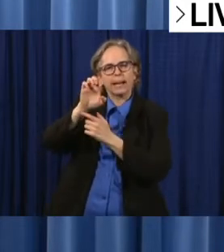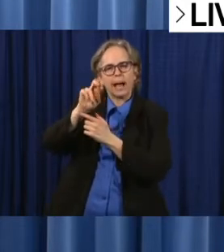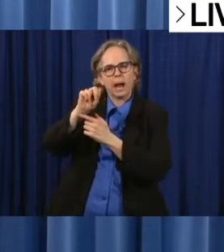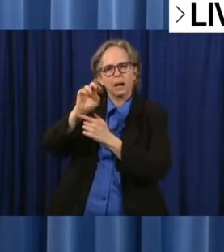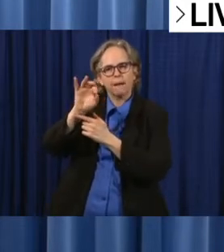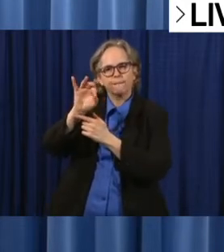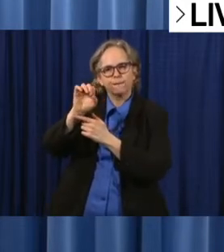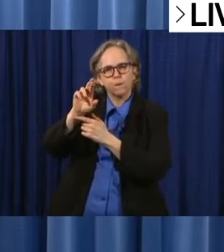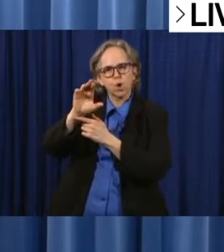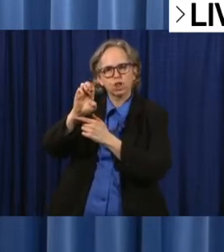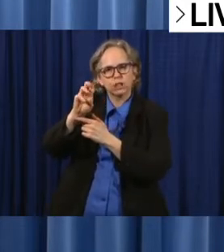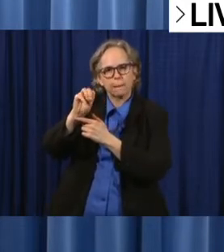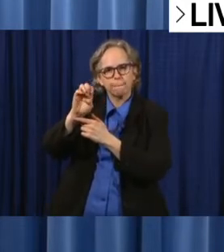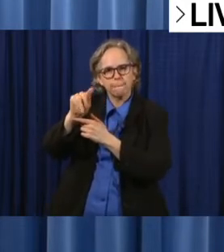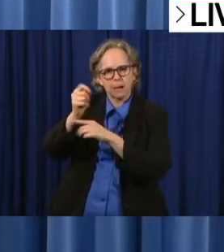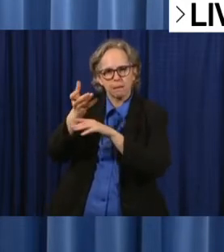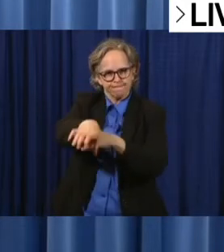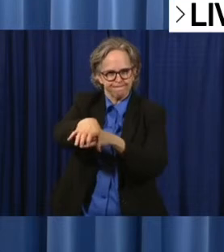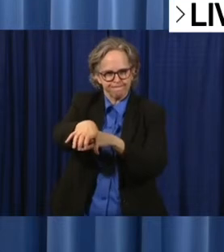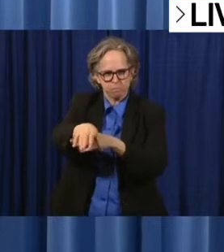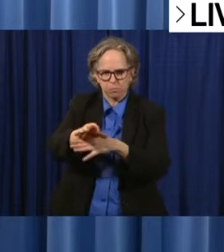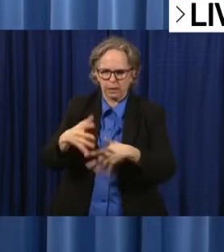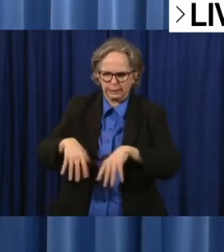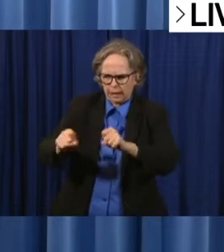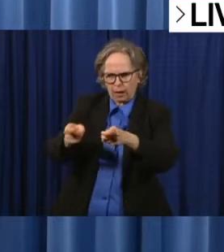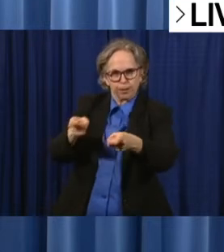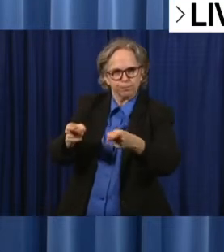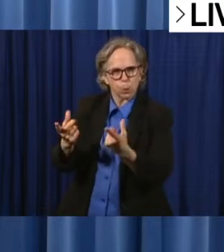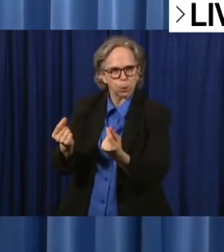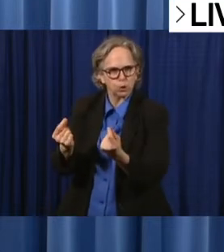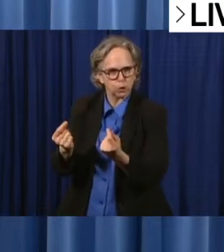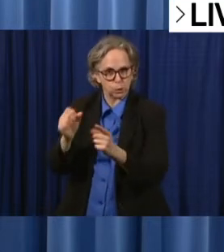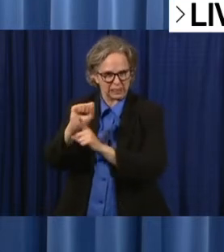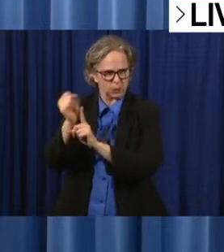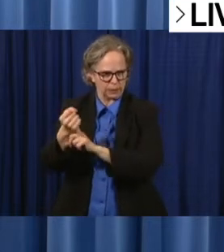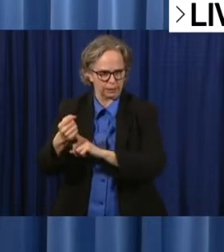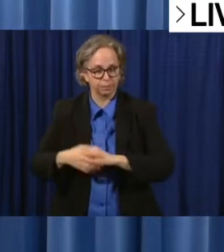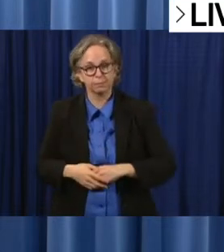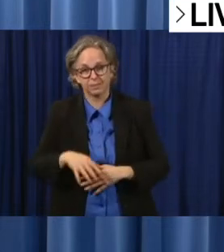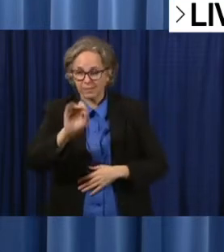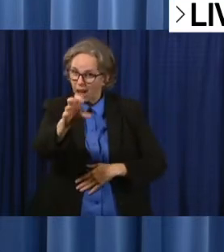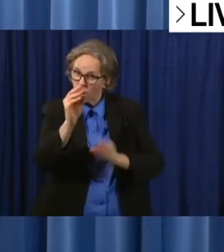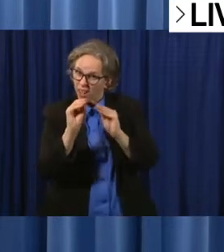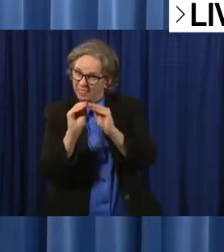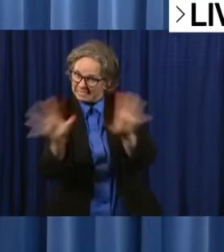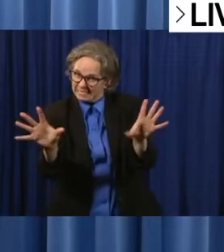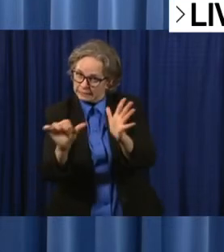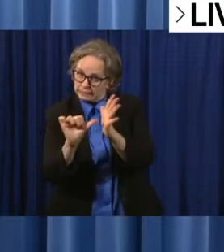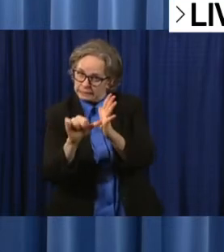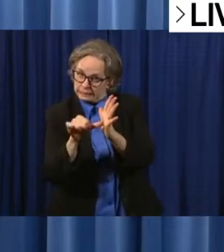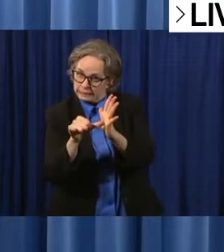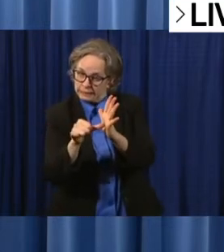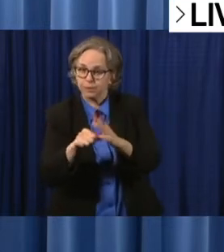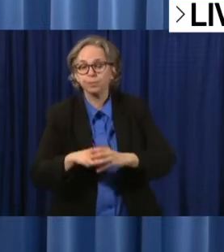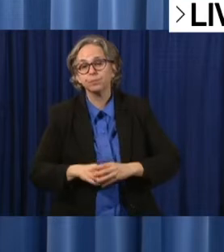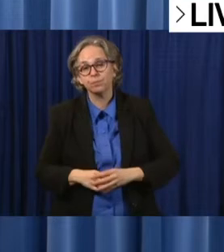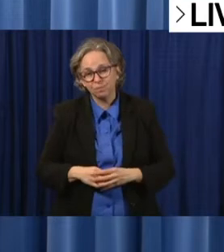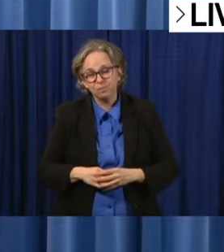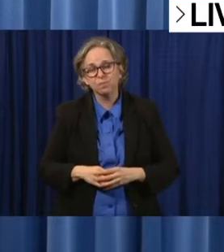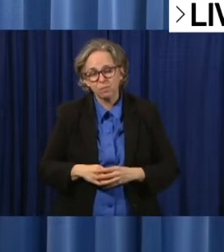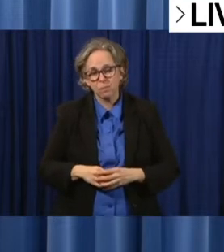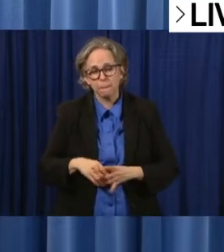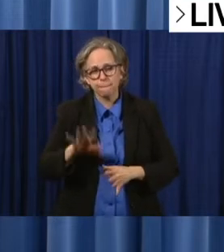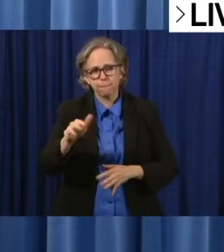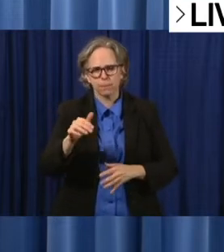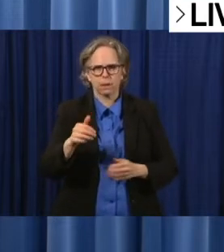And again, I want to make it very clear. At least as far as we could tell, the majority of